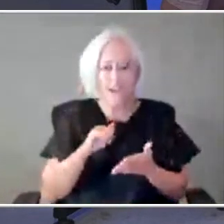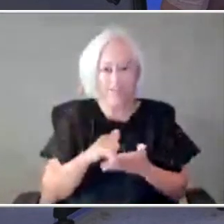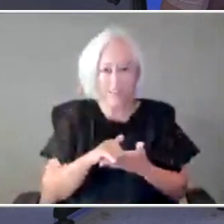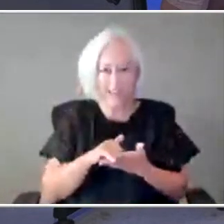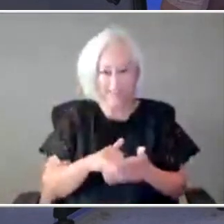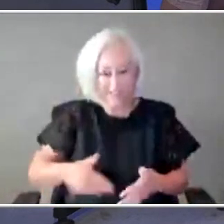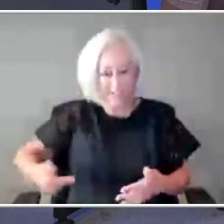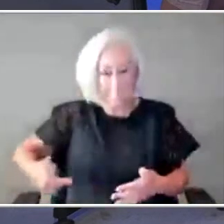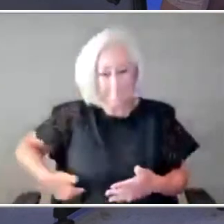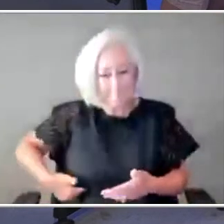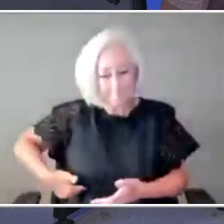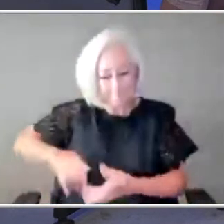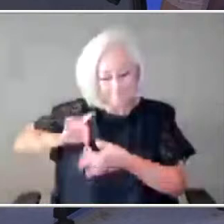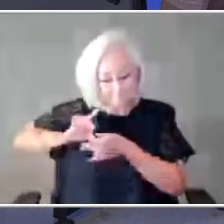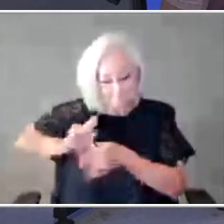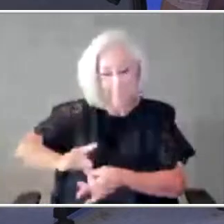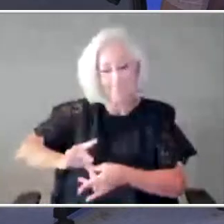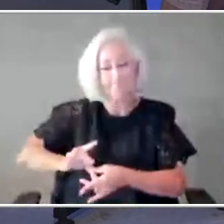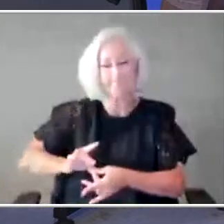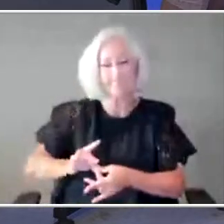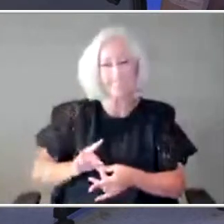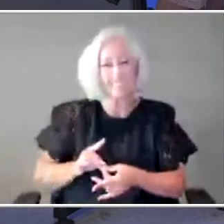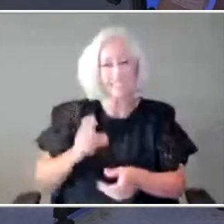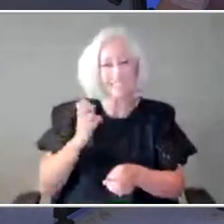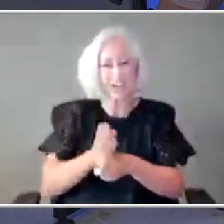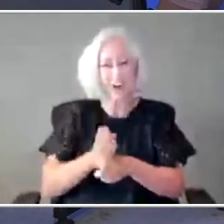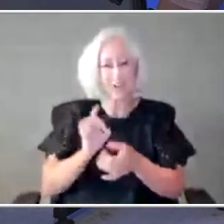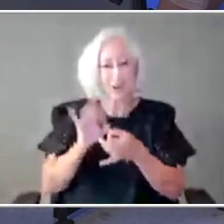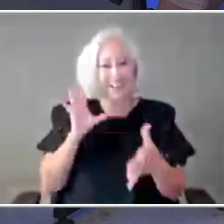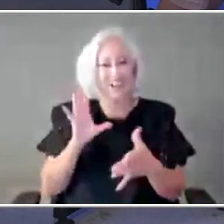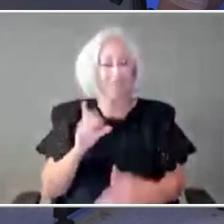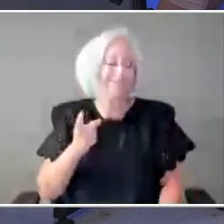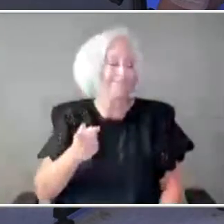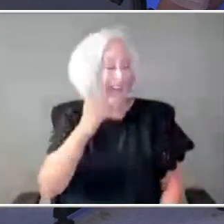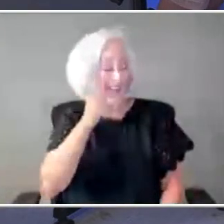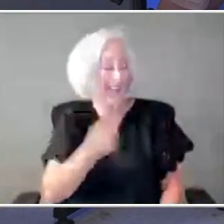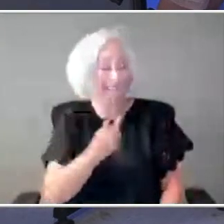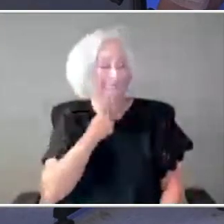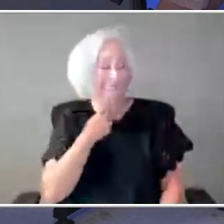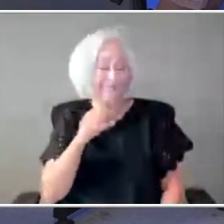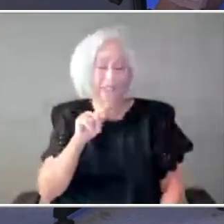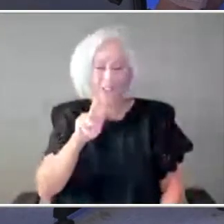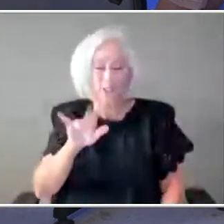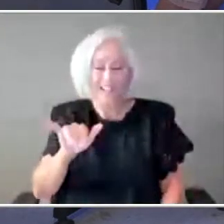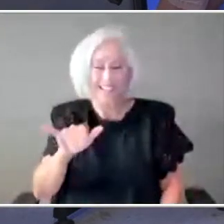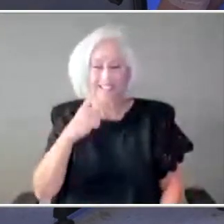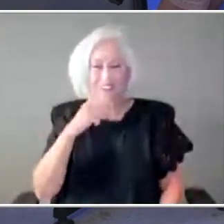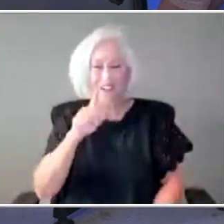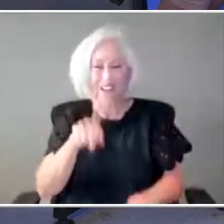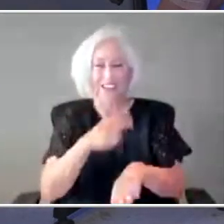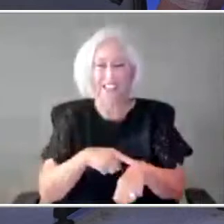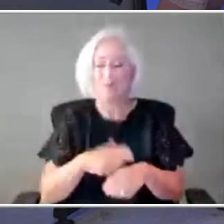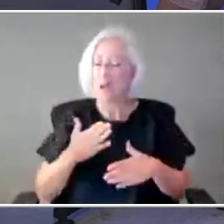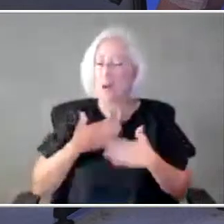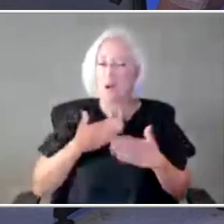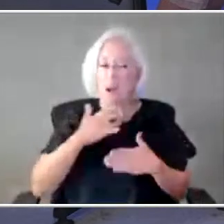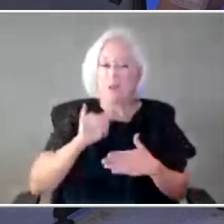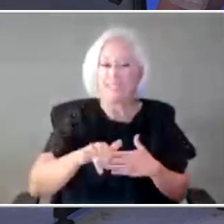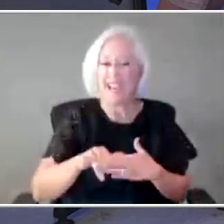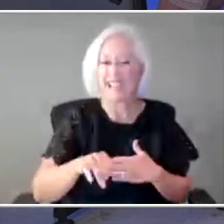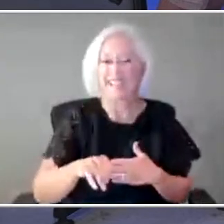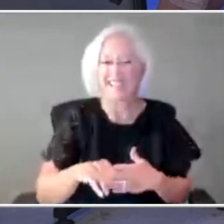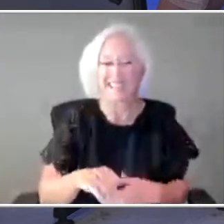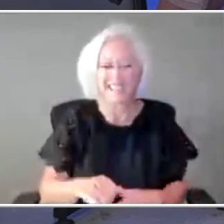it's hard to let go of. It is. So I think you're stuck with Tracey for a while. I know, we definitely are, but we're glad that you're not feeling like we have to.